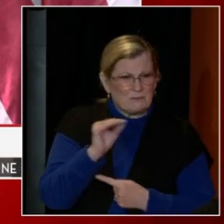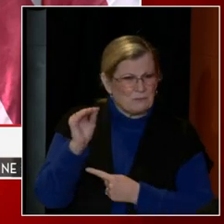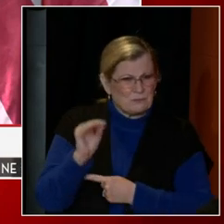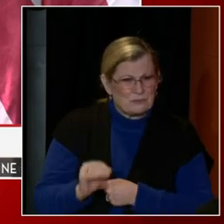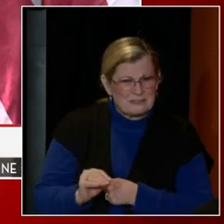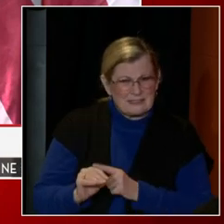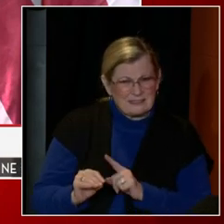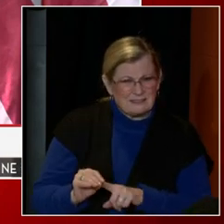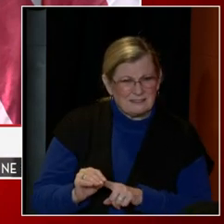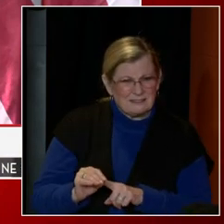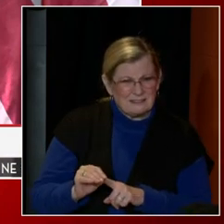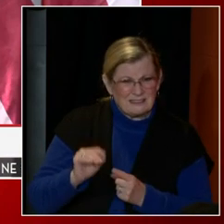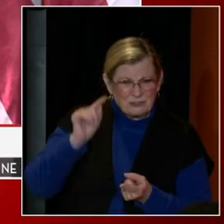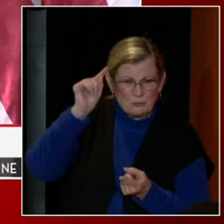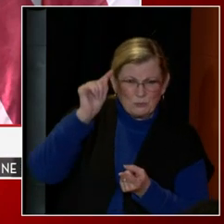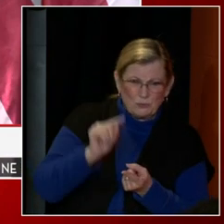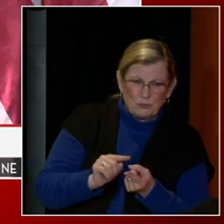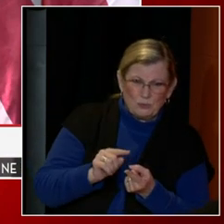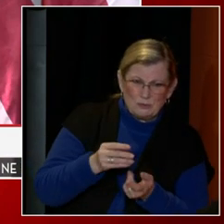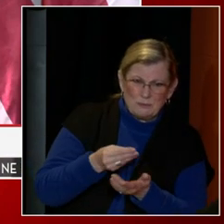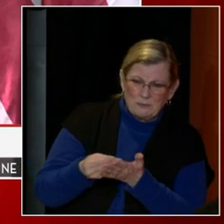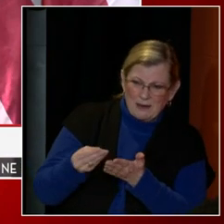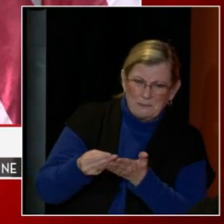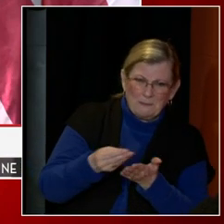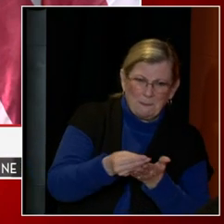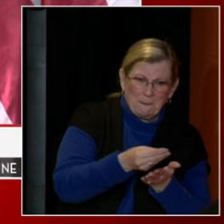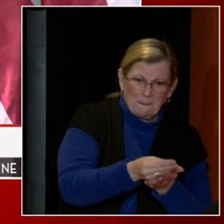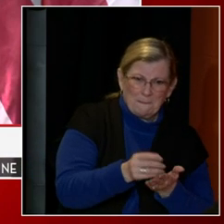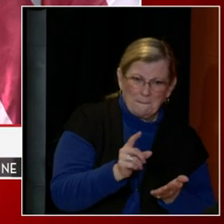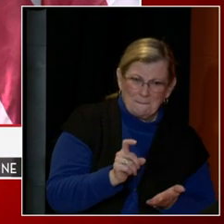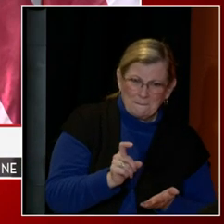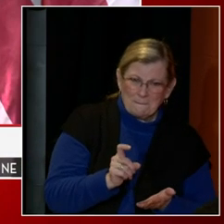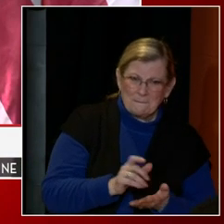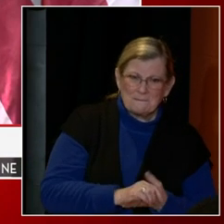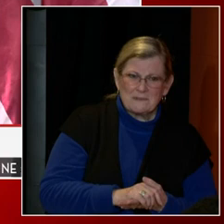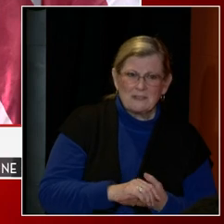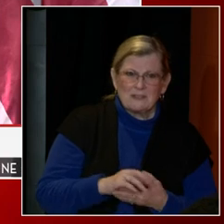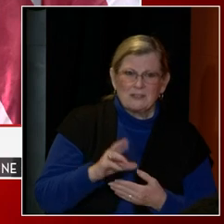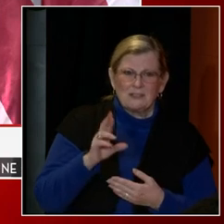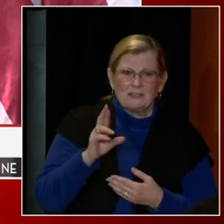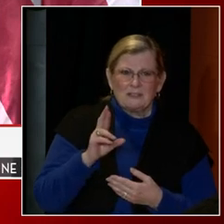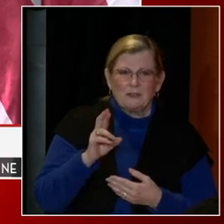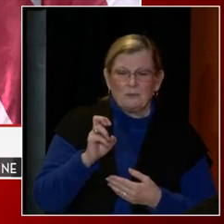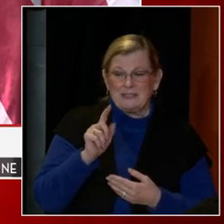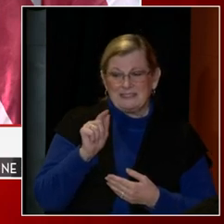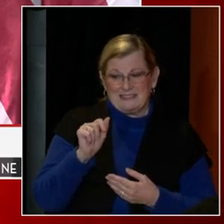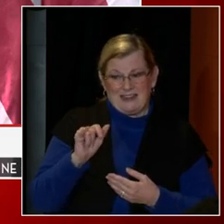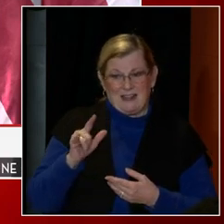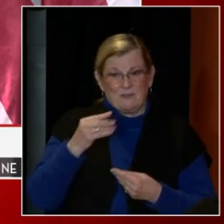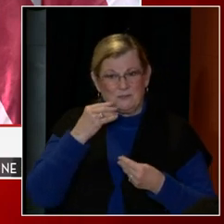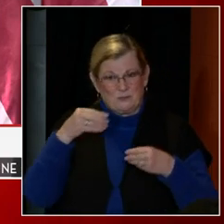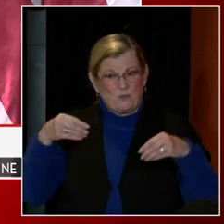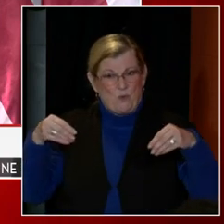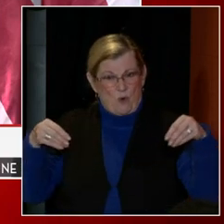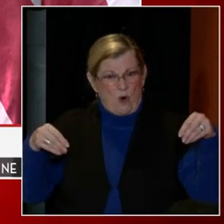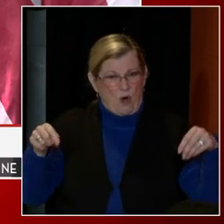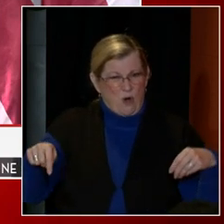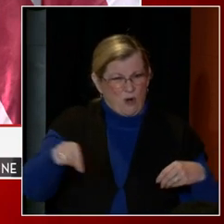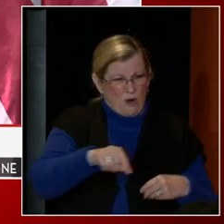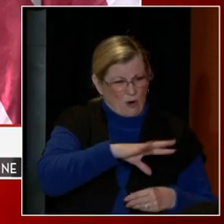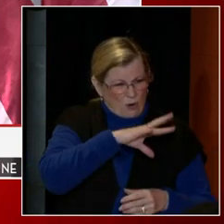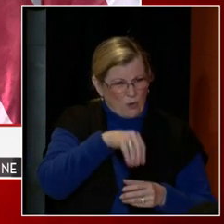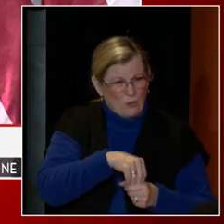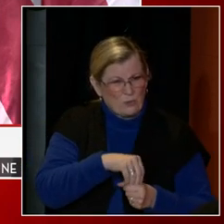right? So you've reduced the capacity for retail, and it appears that you're including staff as part of